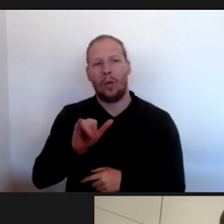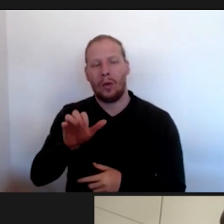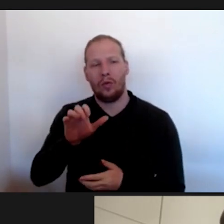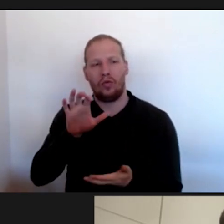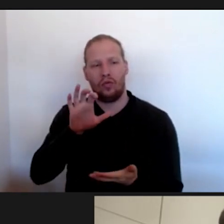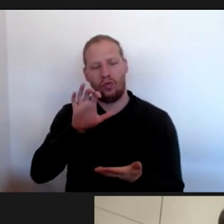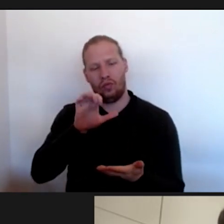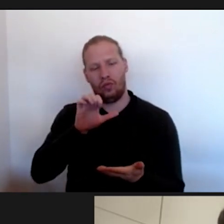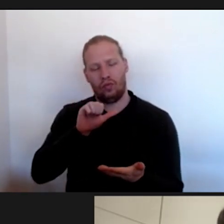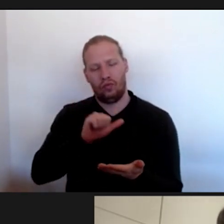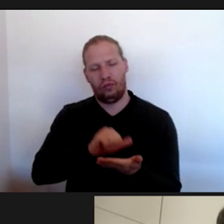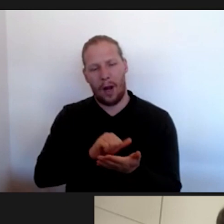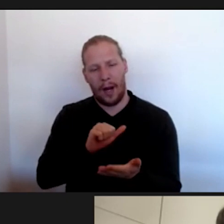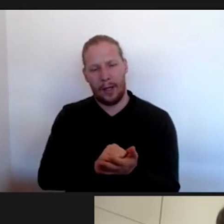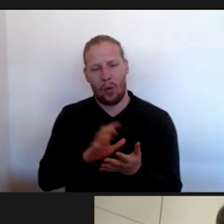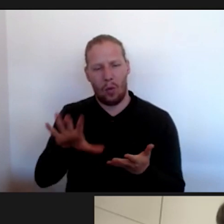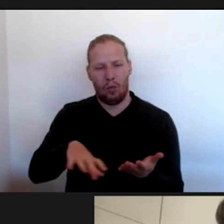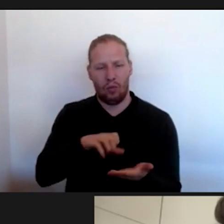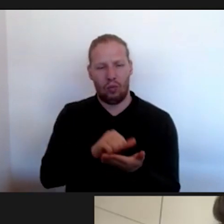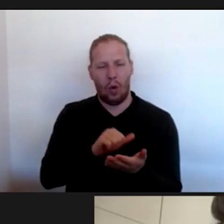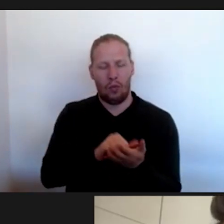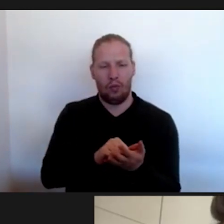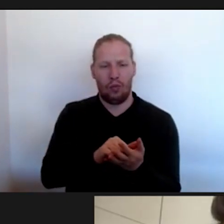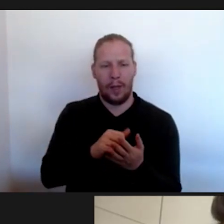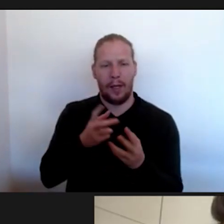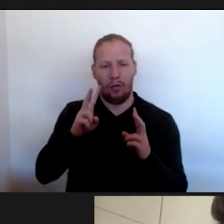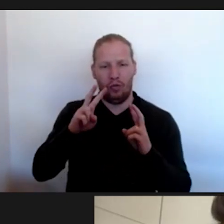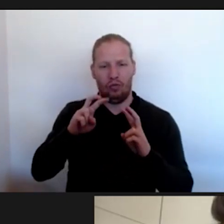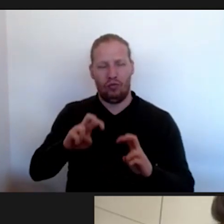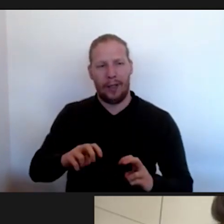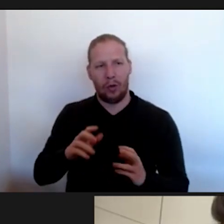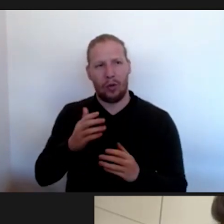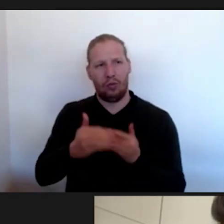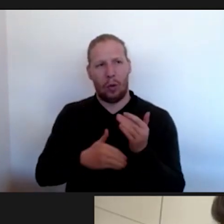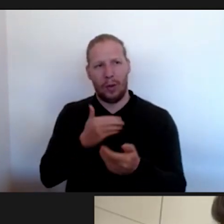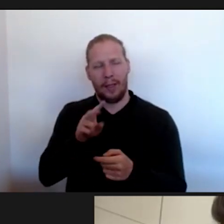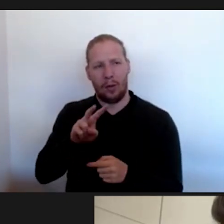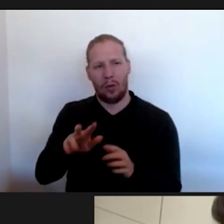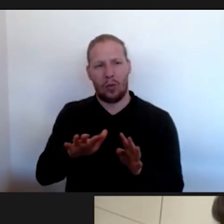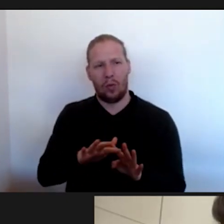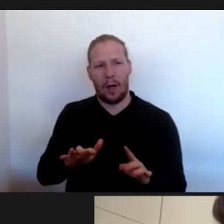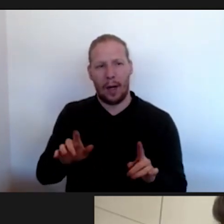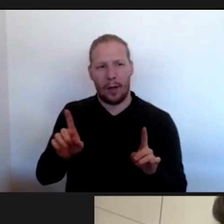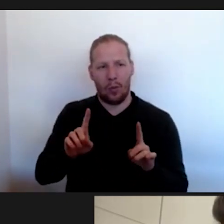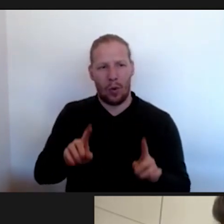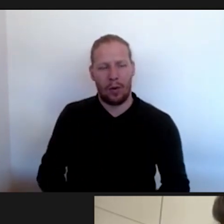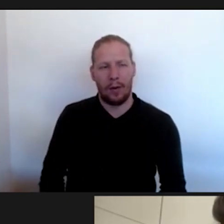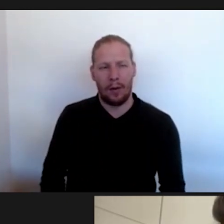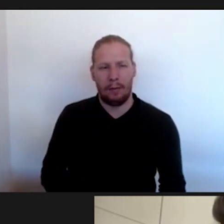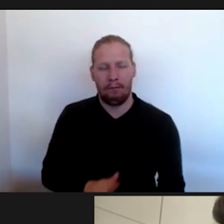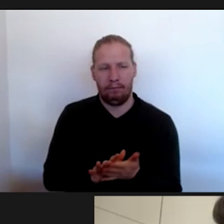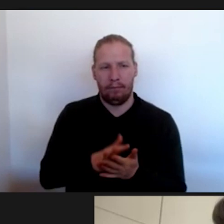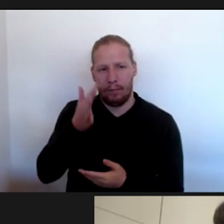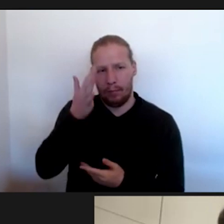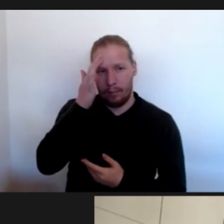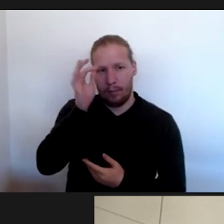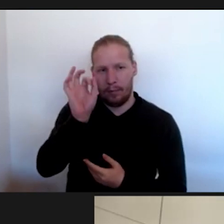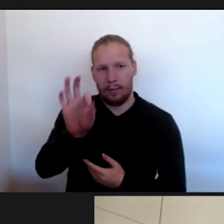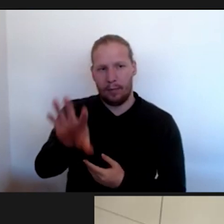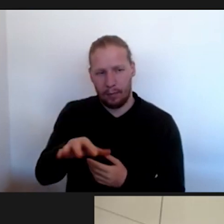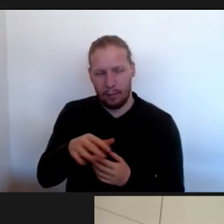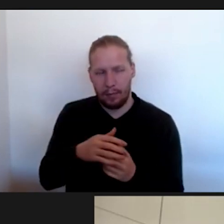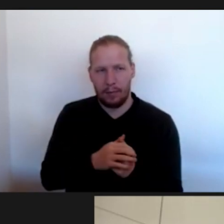research process look like in a pragmatic terms? Are you suggesting or